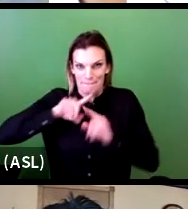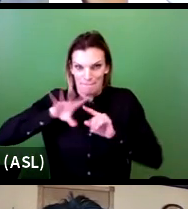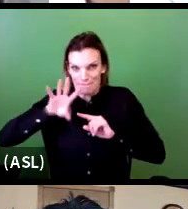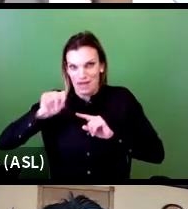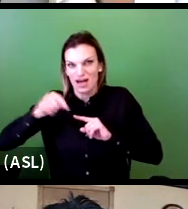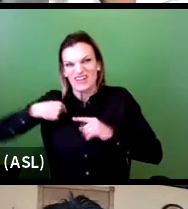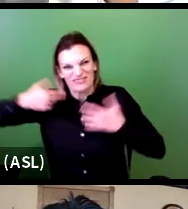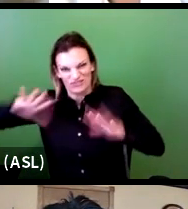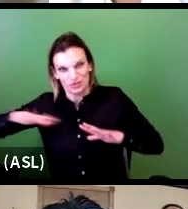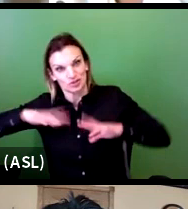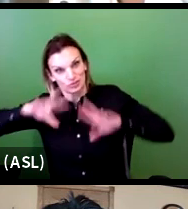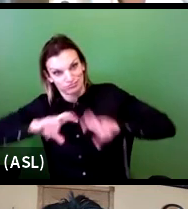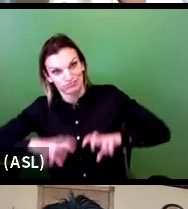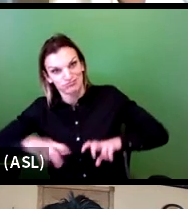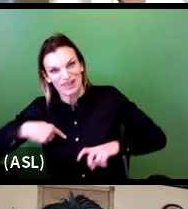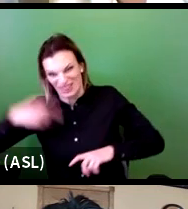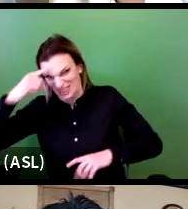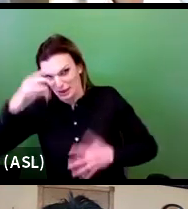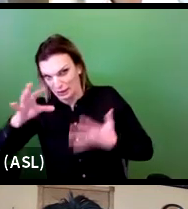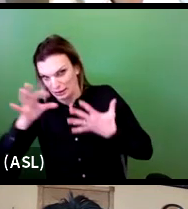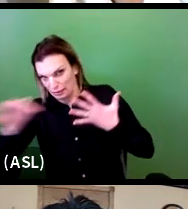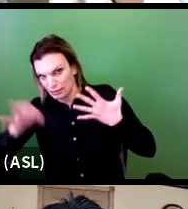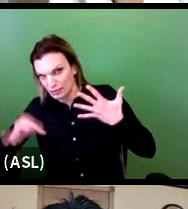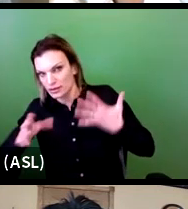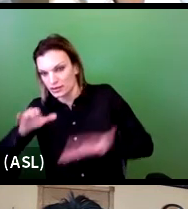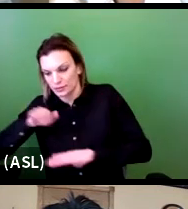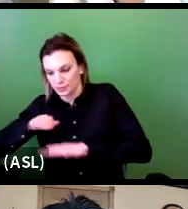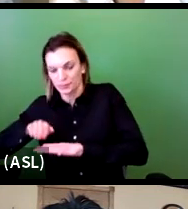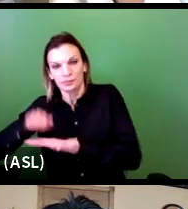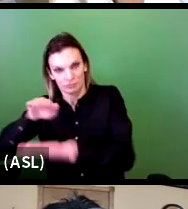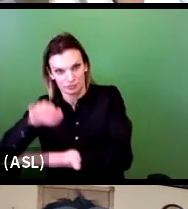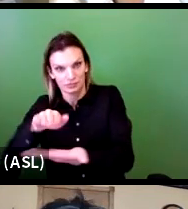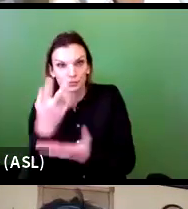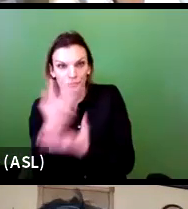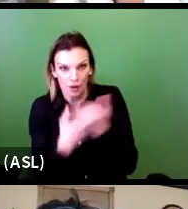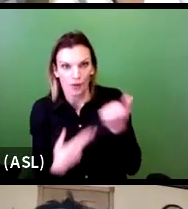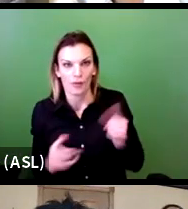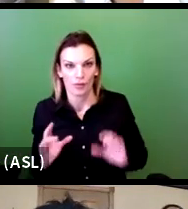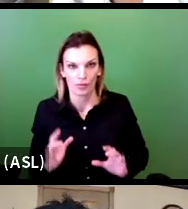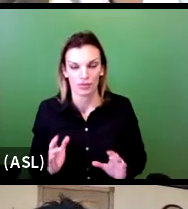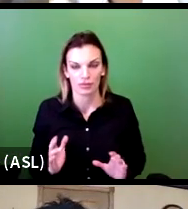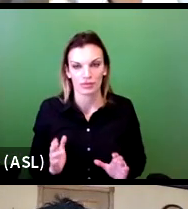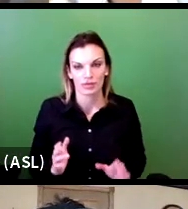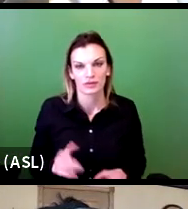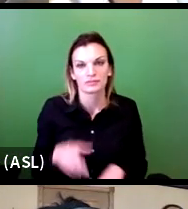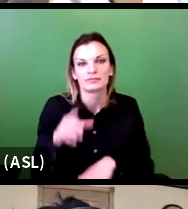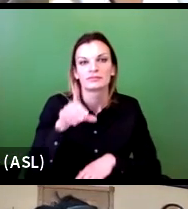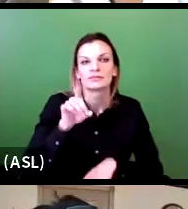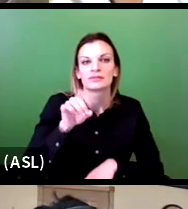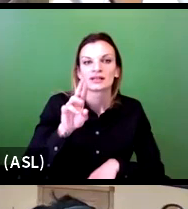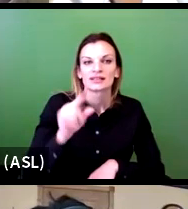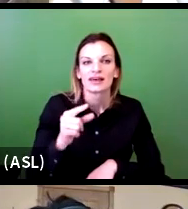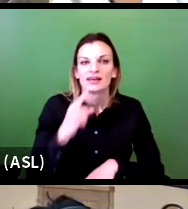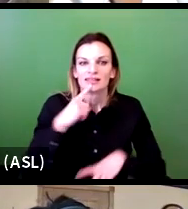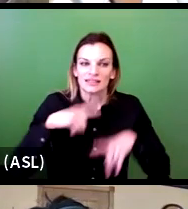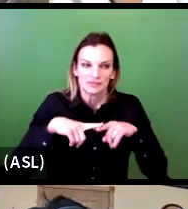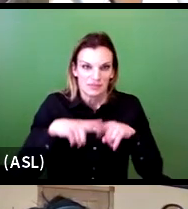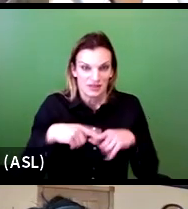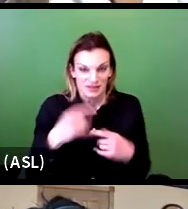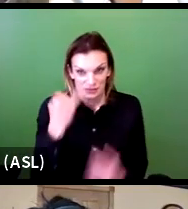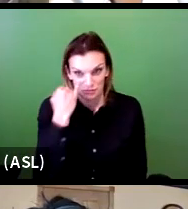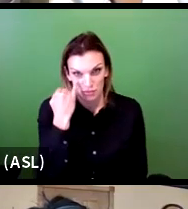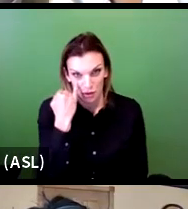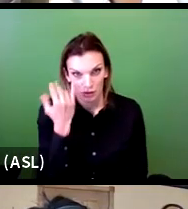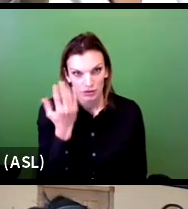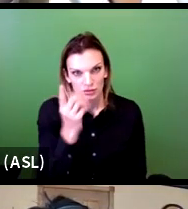an ultimate decision. Doug, your thoughts on that? I think a lot of it depends on the volume. If we have 100